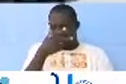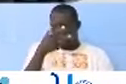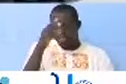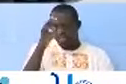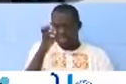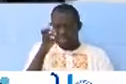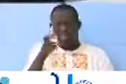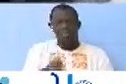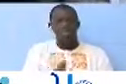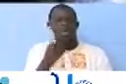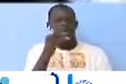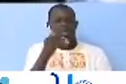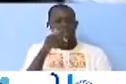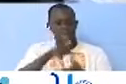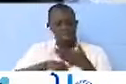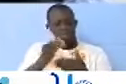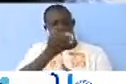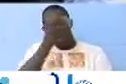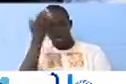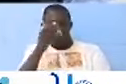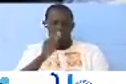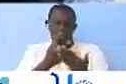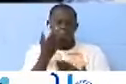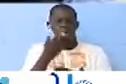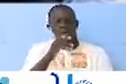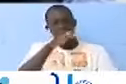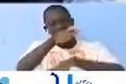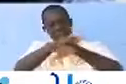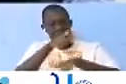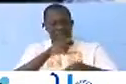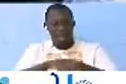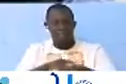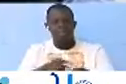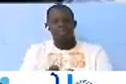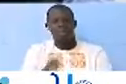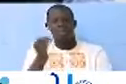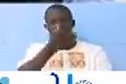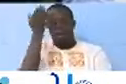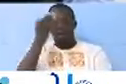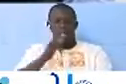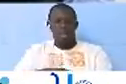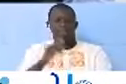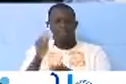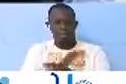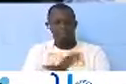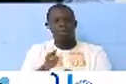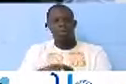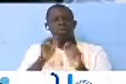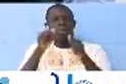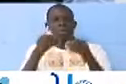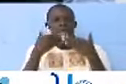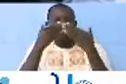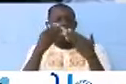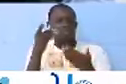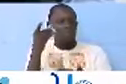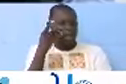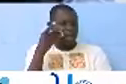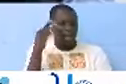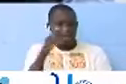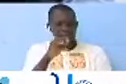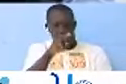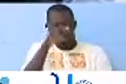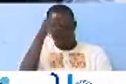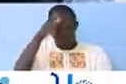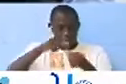in the morning or in the evening. Somanda fuularo Somanda. It was in the morning. Can you tell us the dates if you can remember? Lumunying